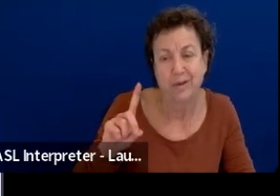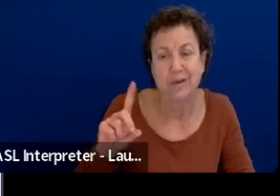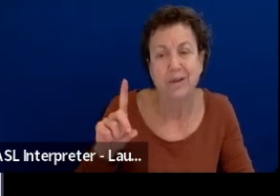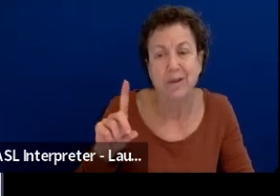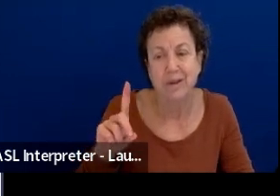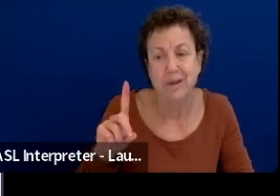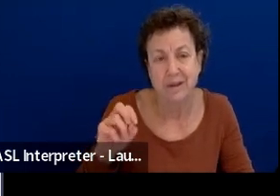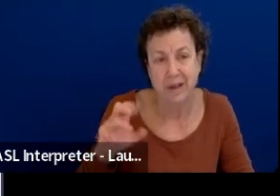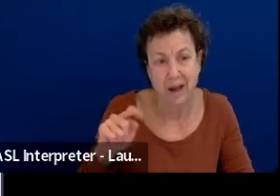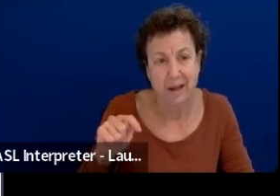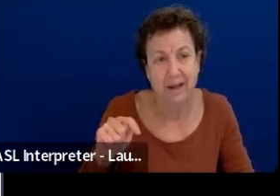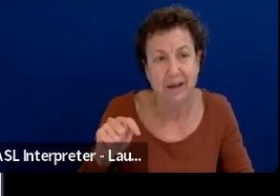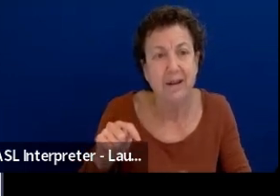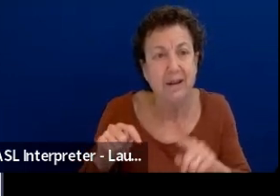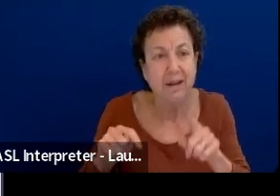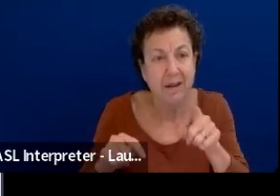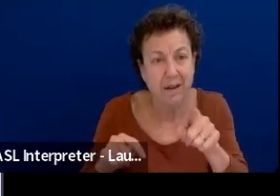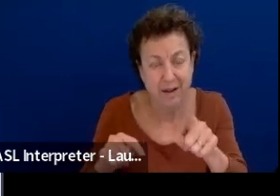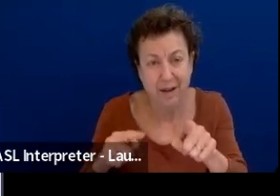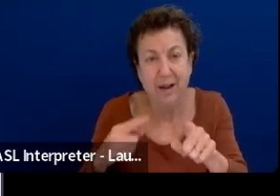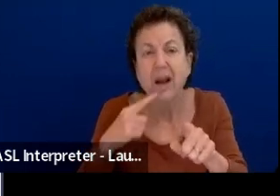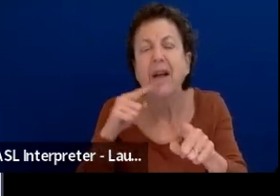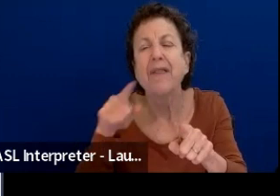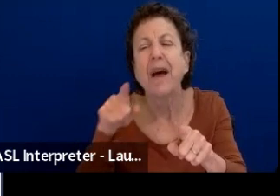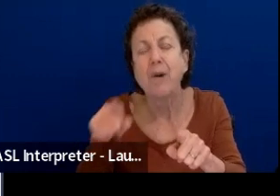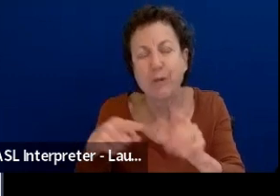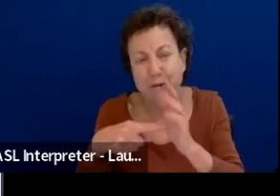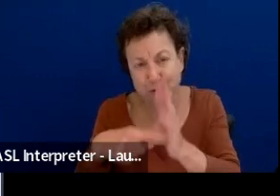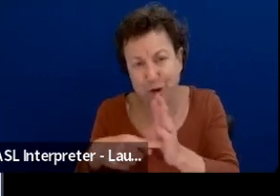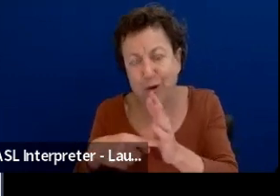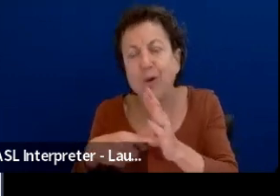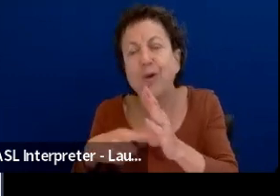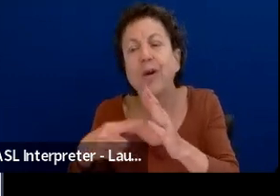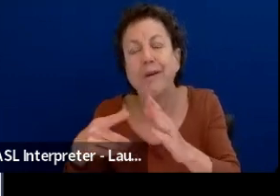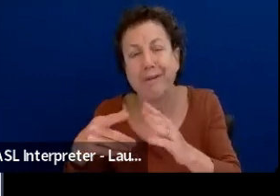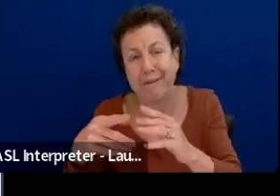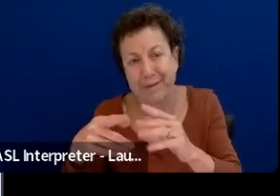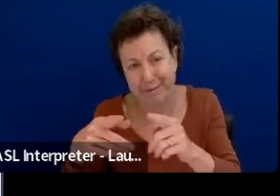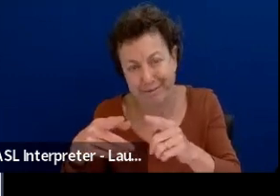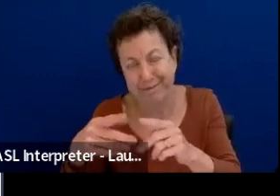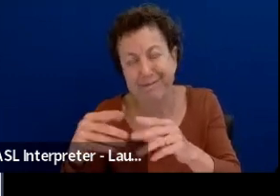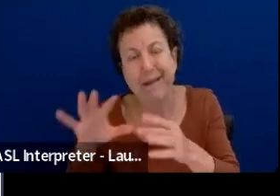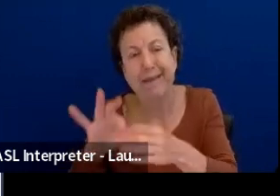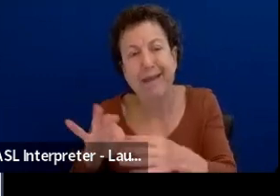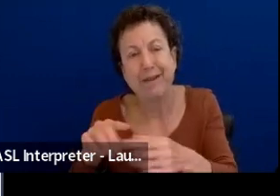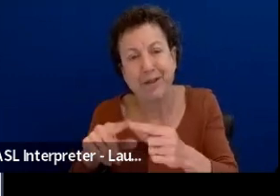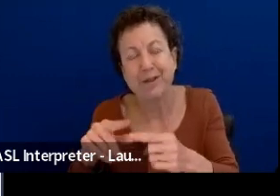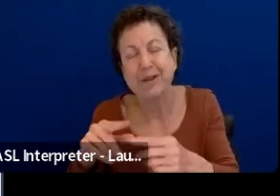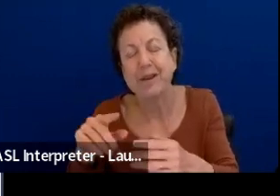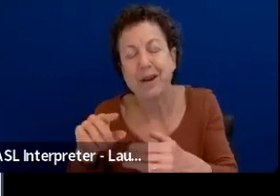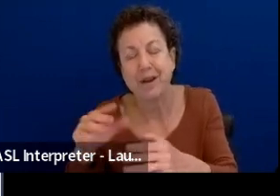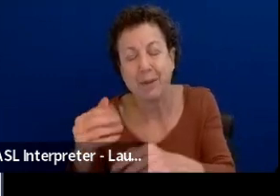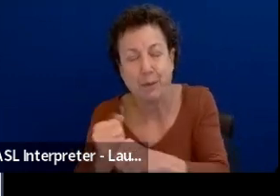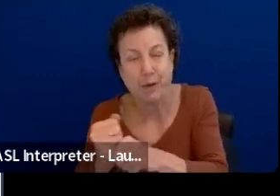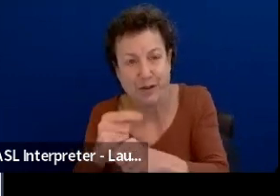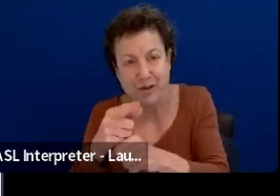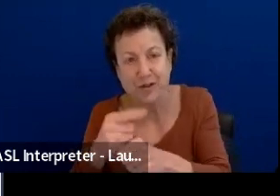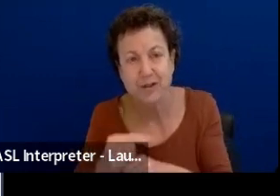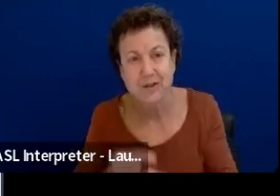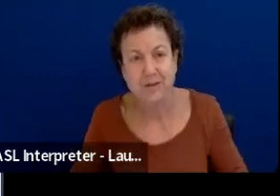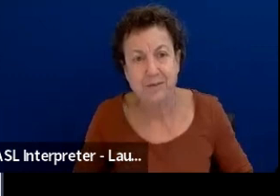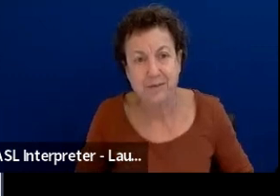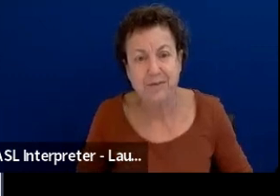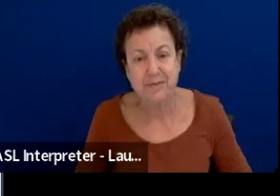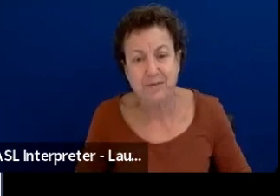on this page here. And then right here, we have a link that says docket